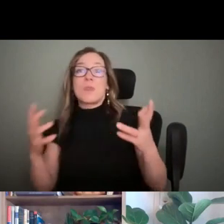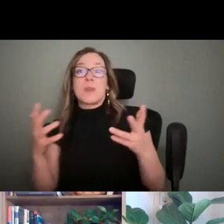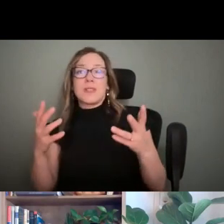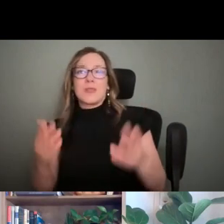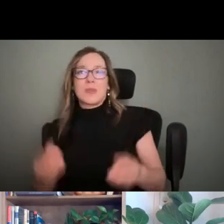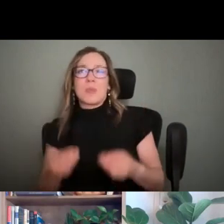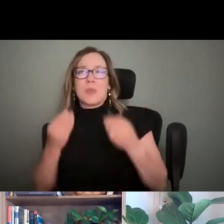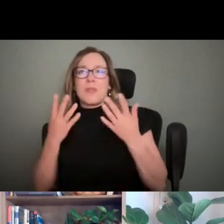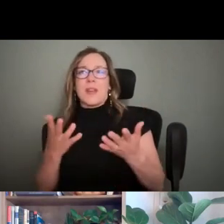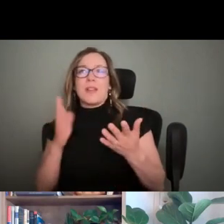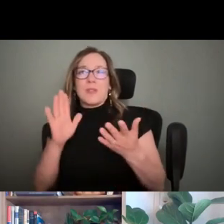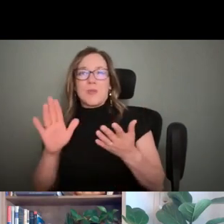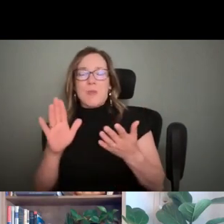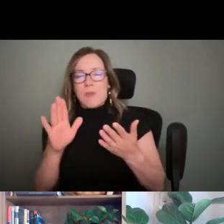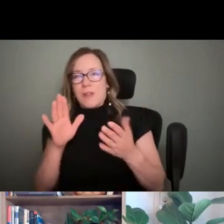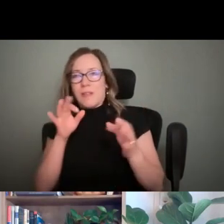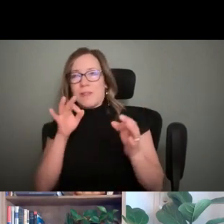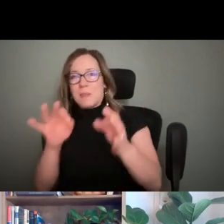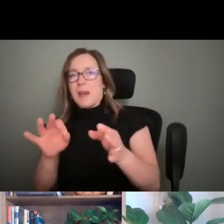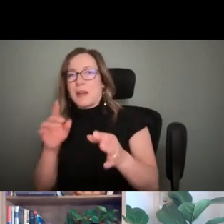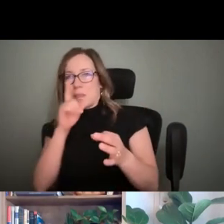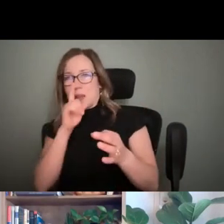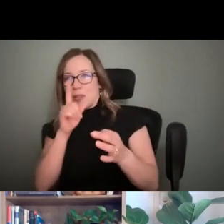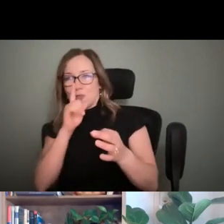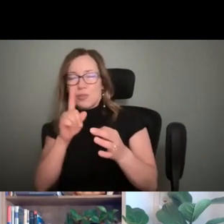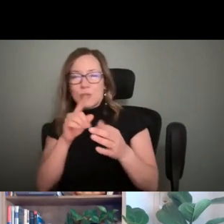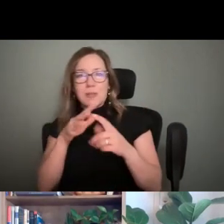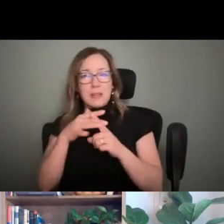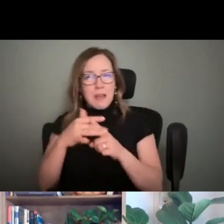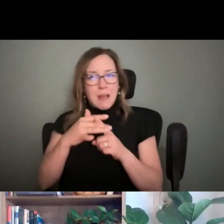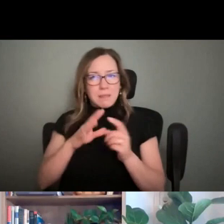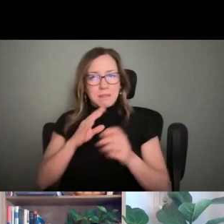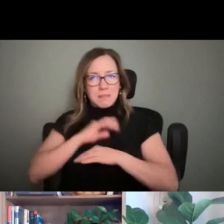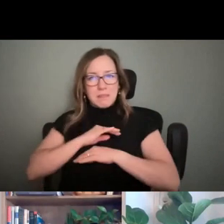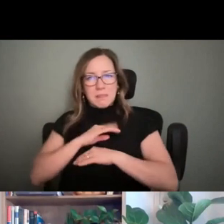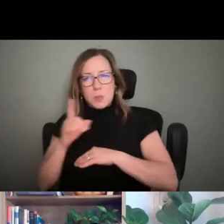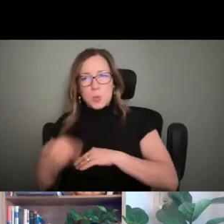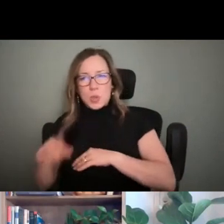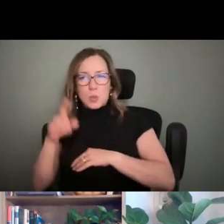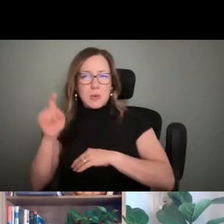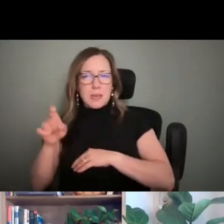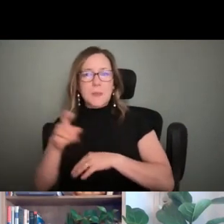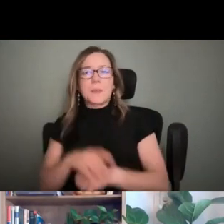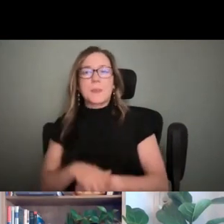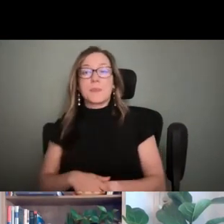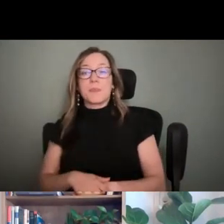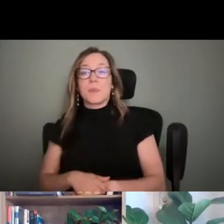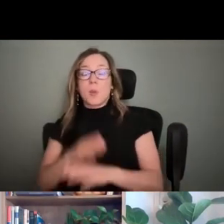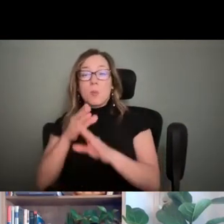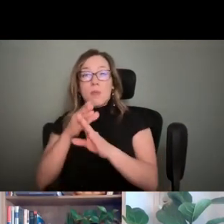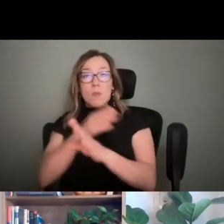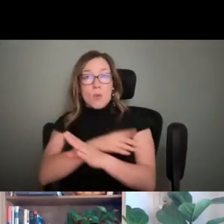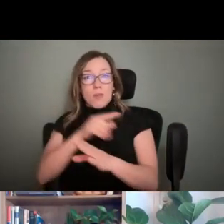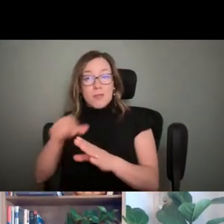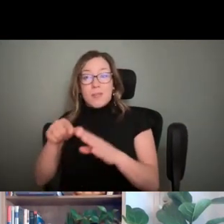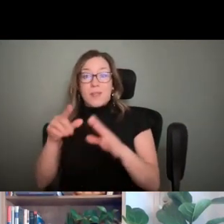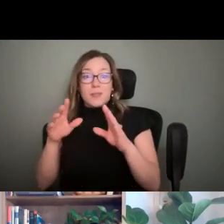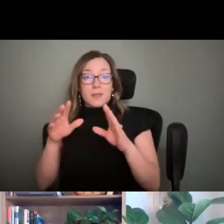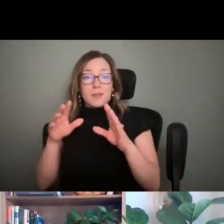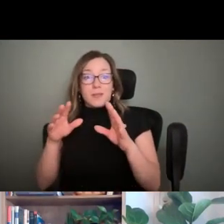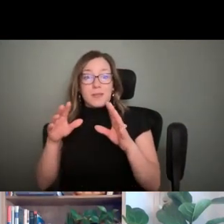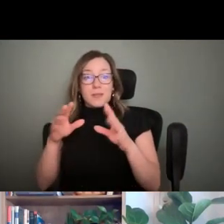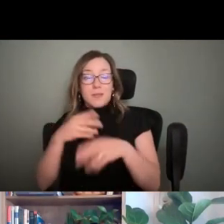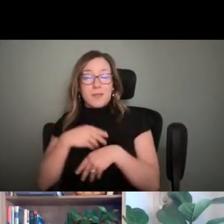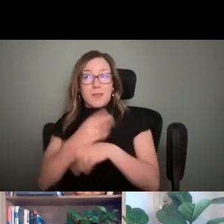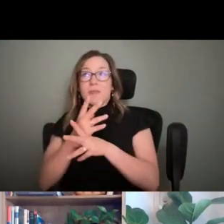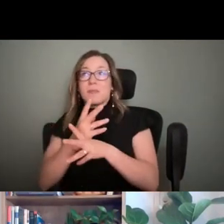your feedback so that we can ensure our content does meet your needs. But before this social engagement virtual summit comes to an